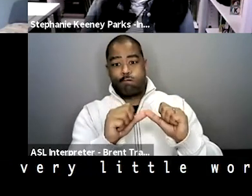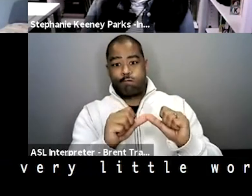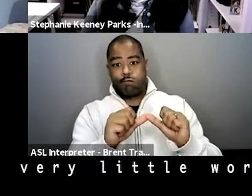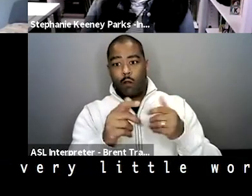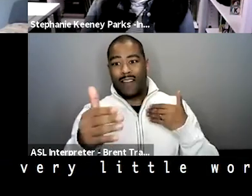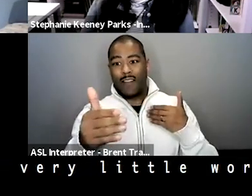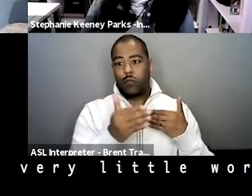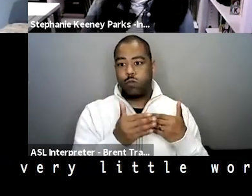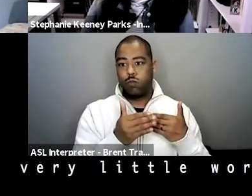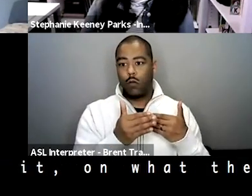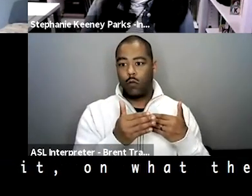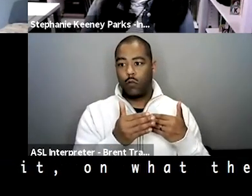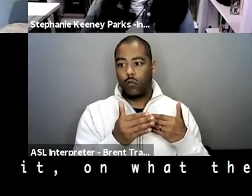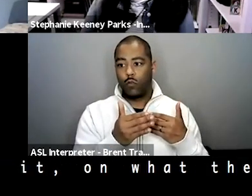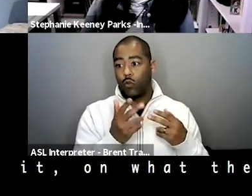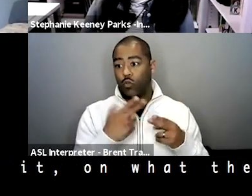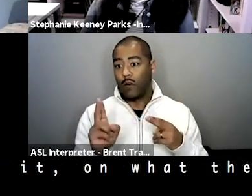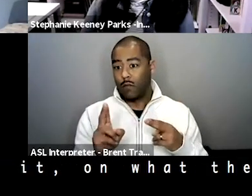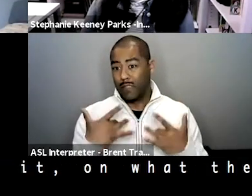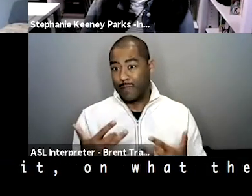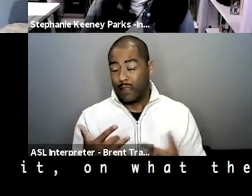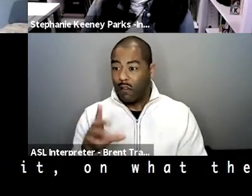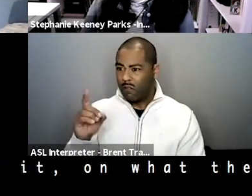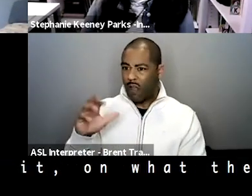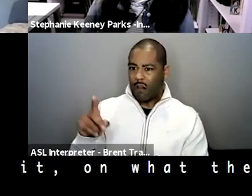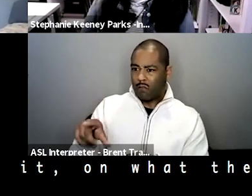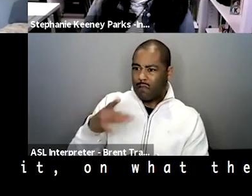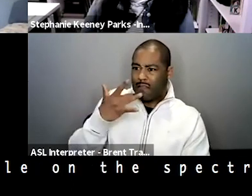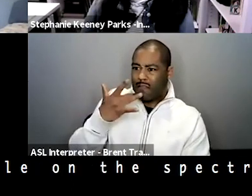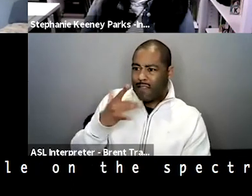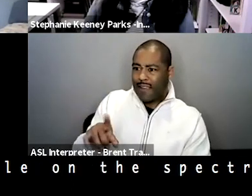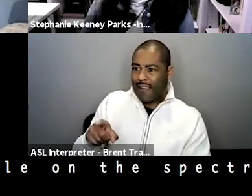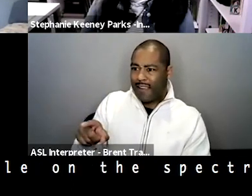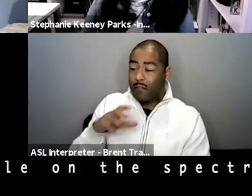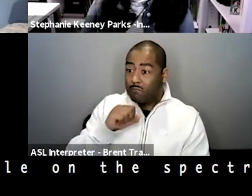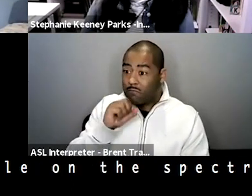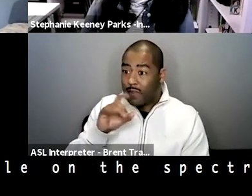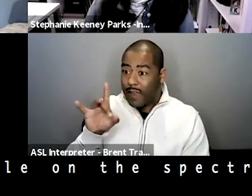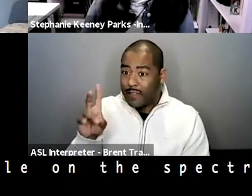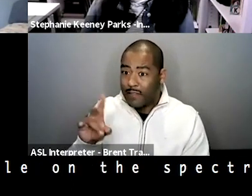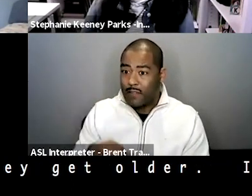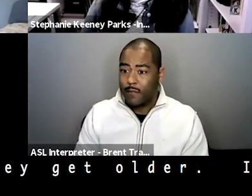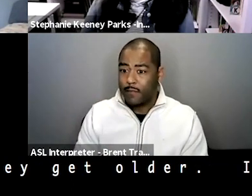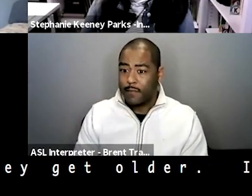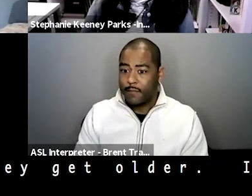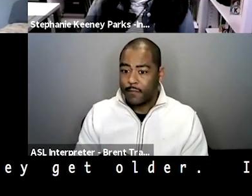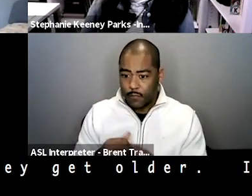autism. And there's very, very little work being done on it, on what the needs of people on the spectrum